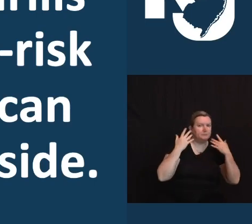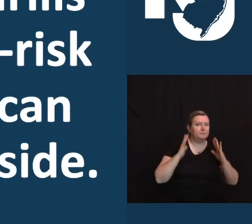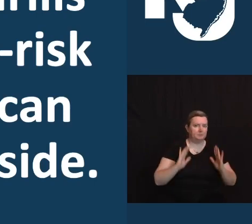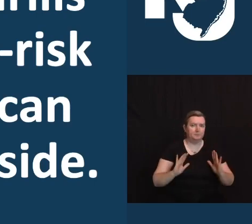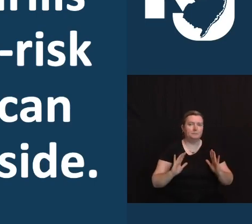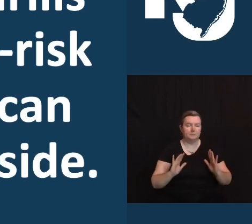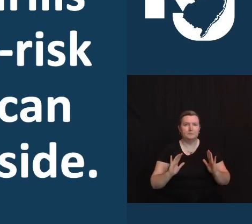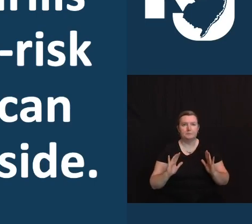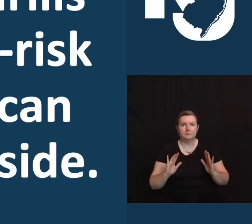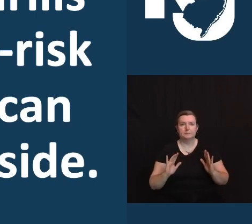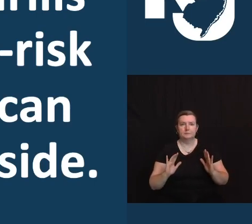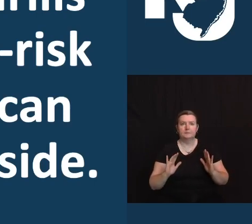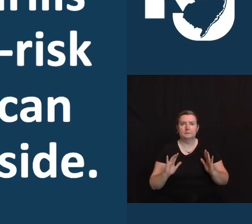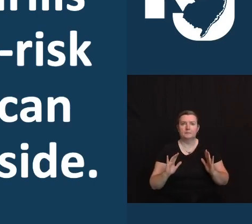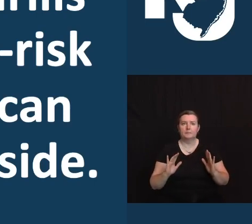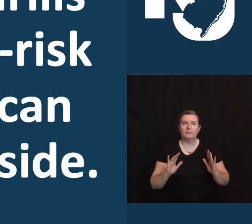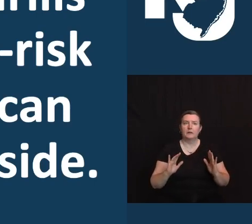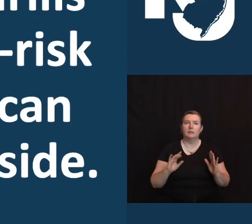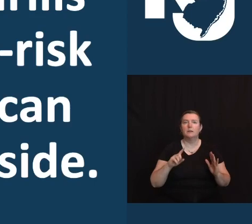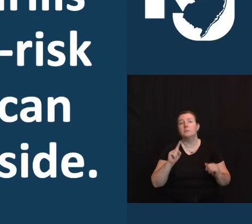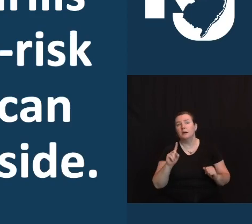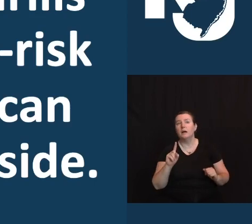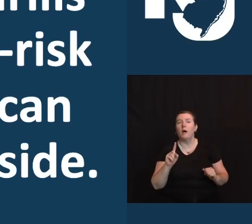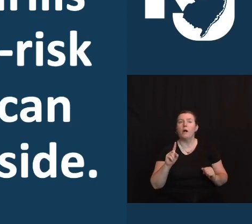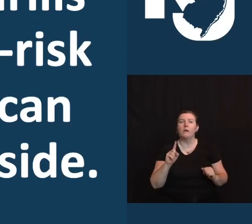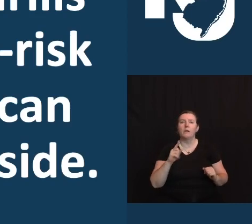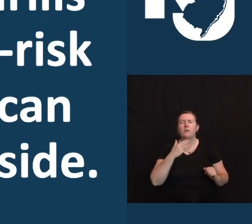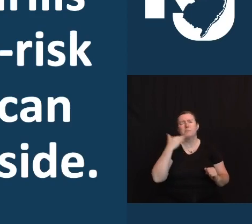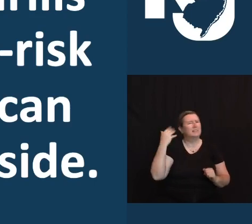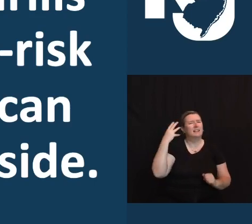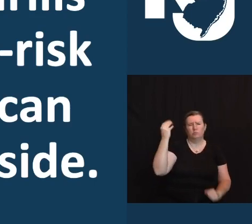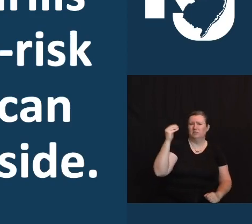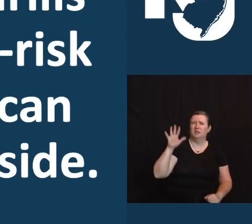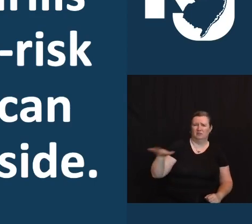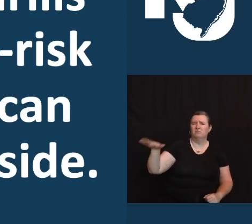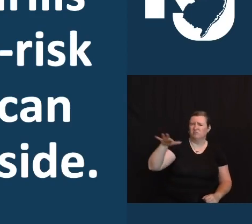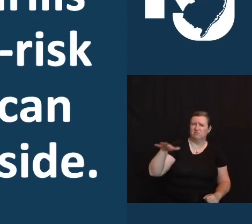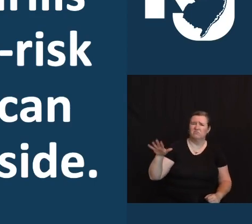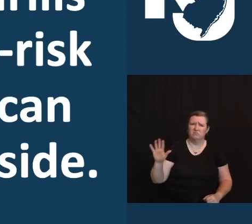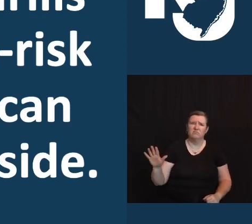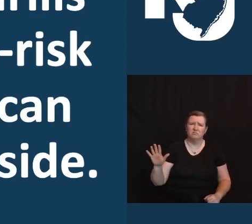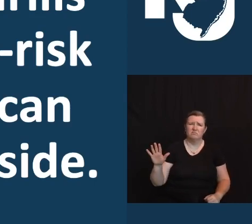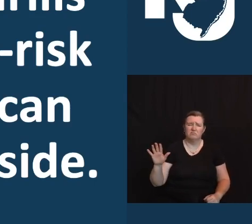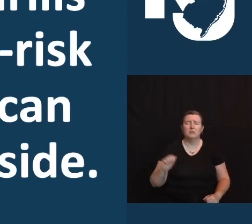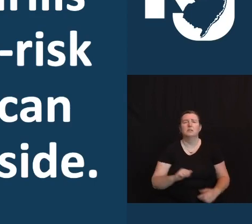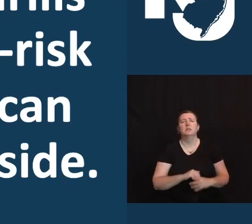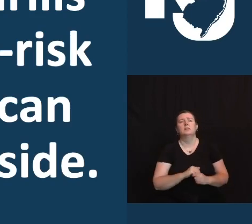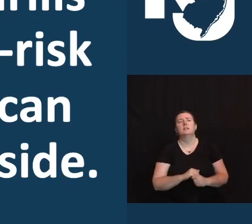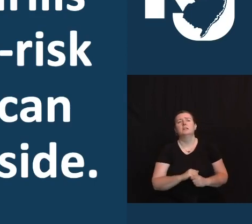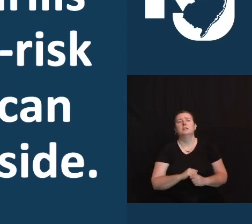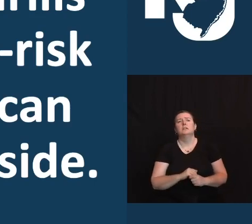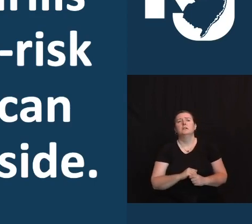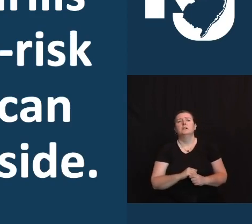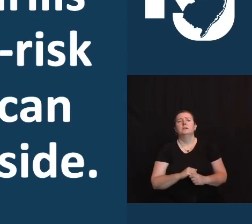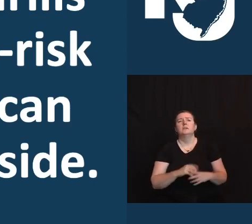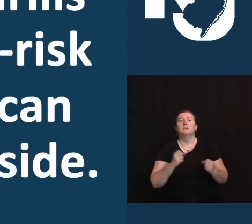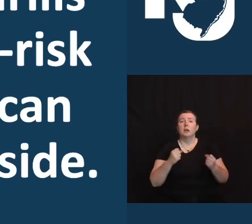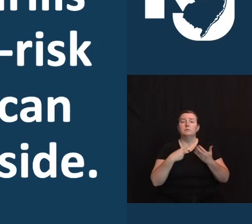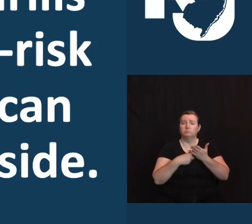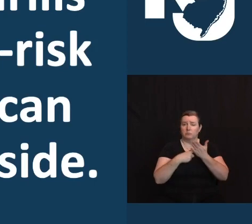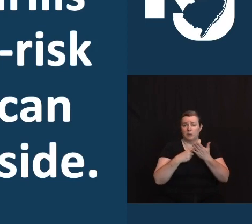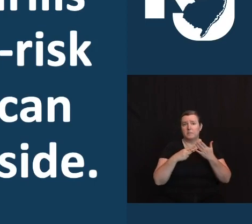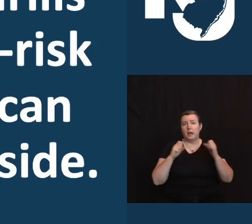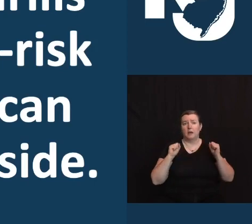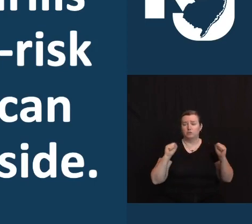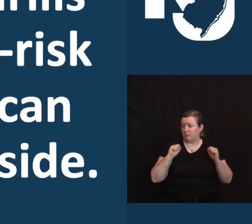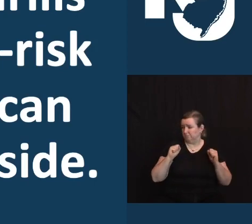conducted outdoors. Before I go on to our next topic, I have to say in the category of exercise, Pat and Judy, I